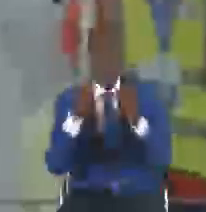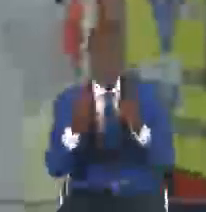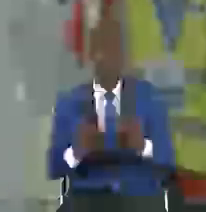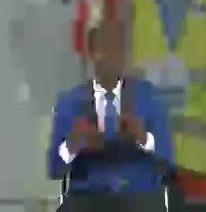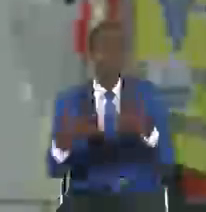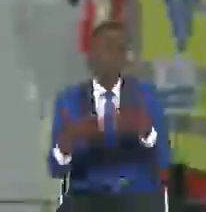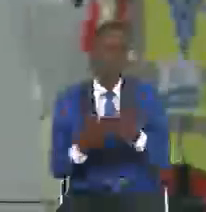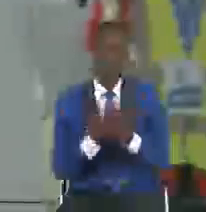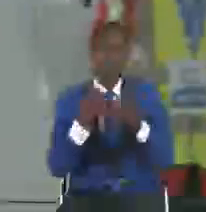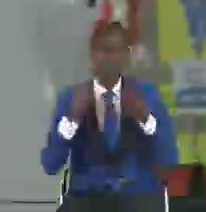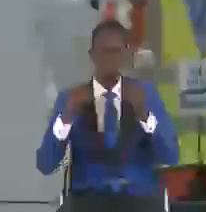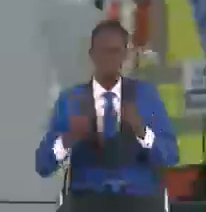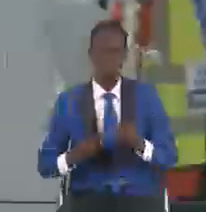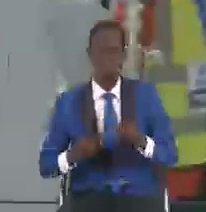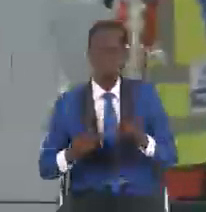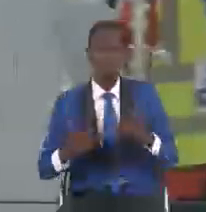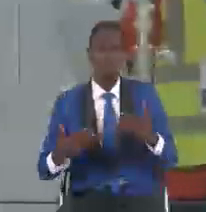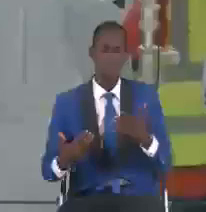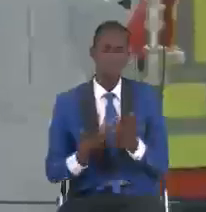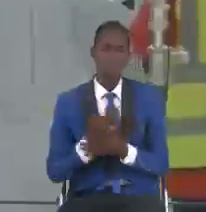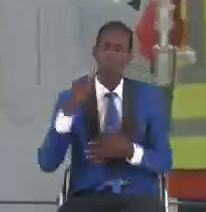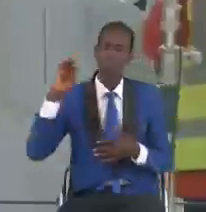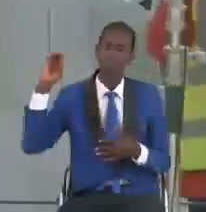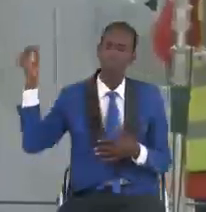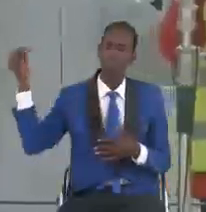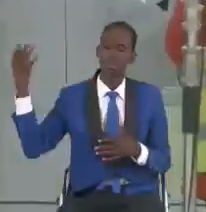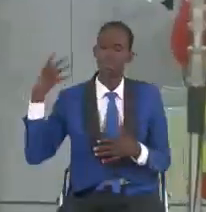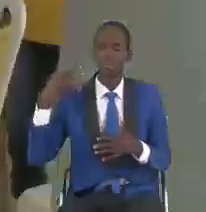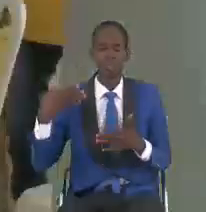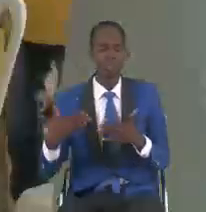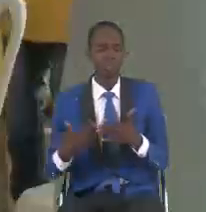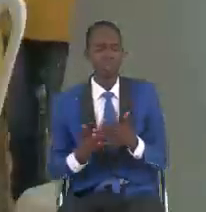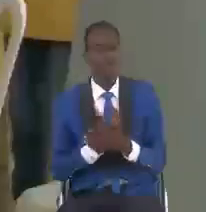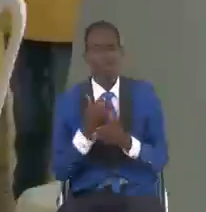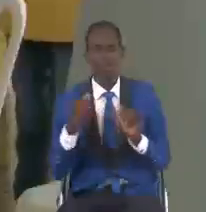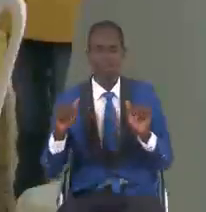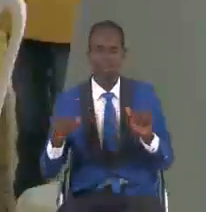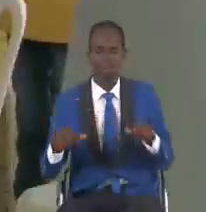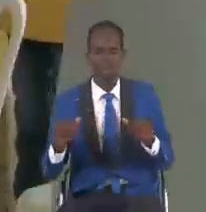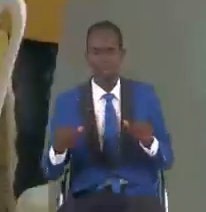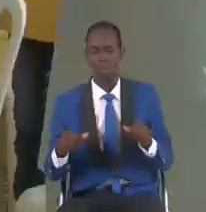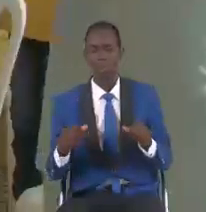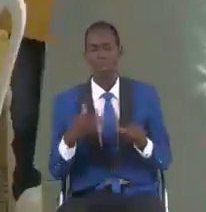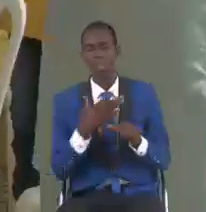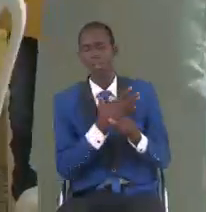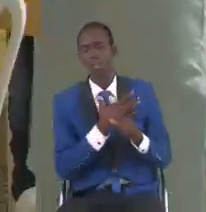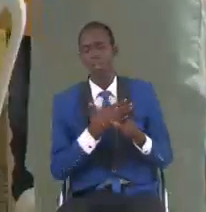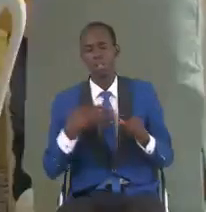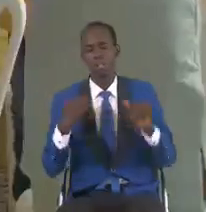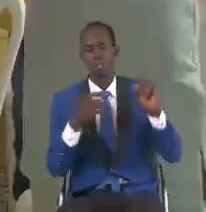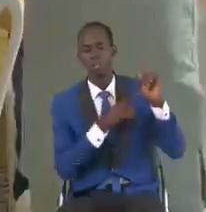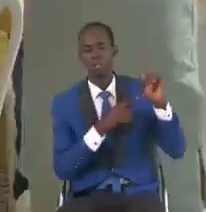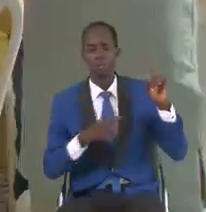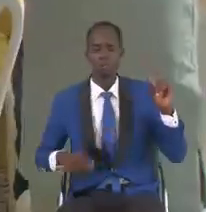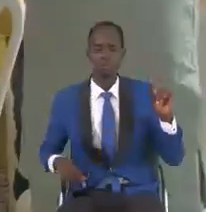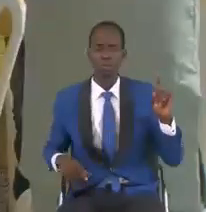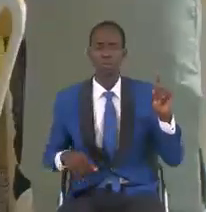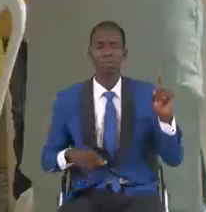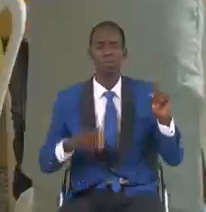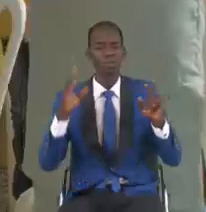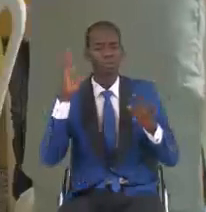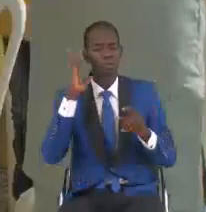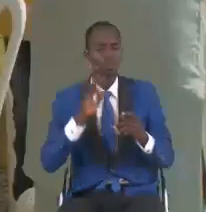strength, new grace, new ability. And the Lord perfects his